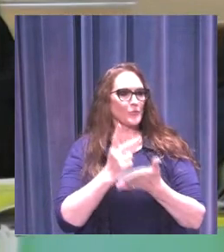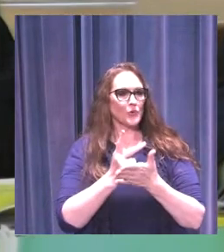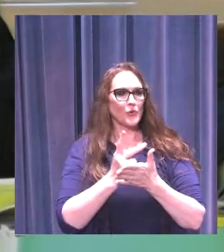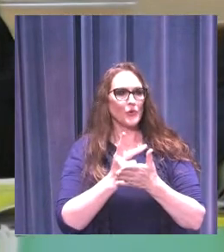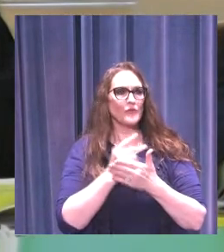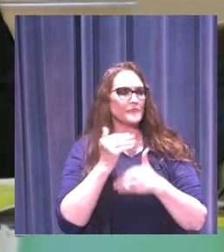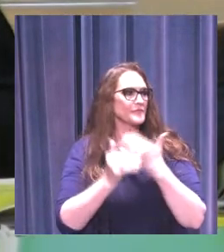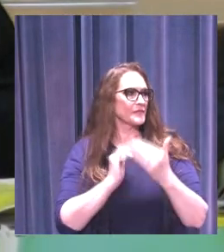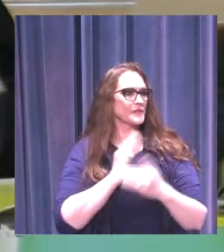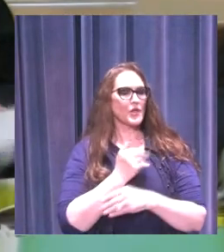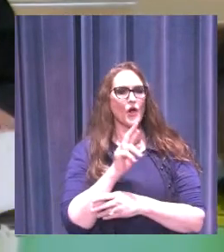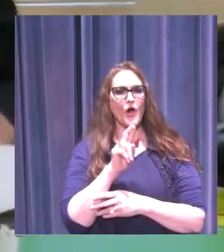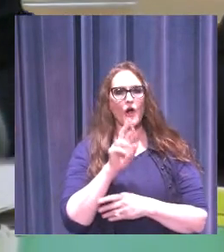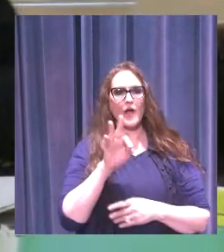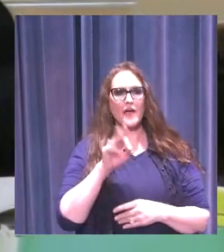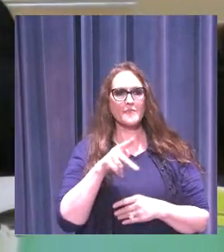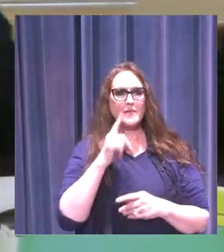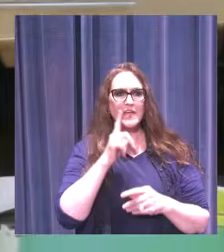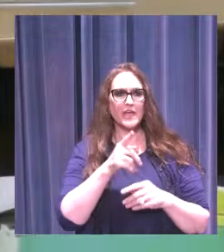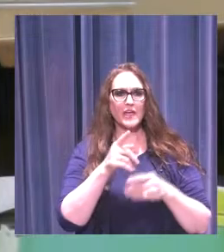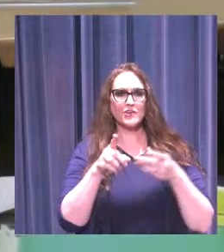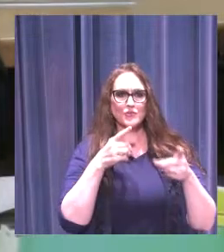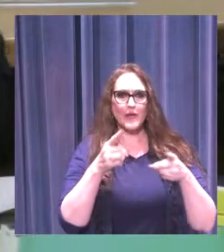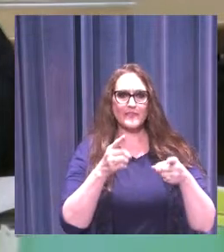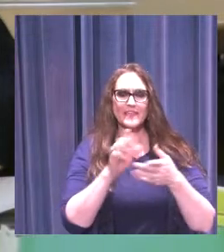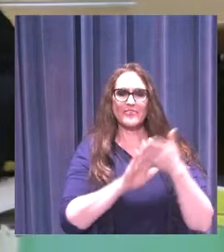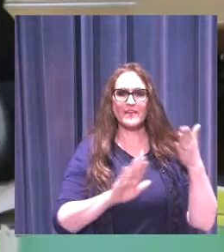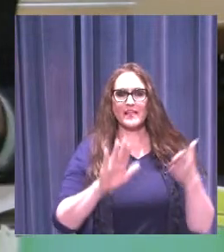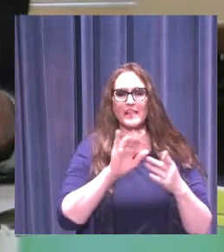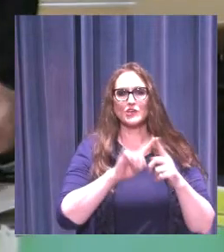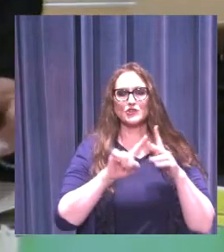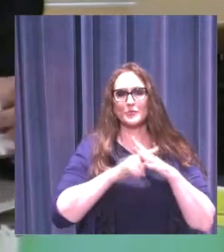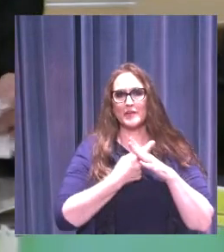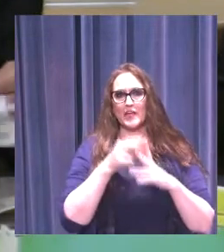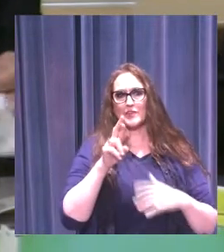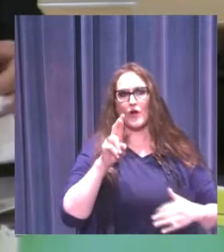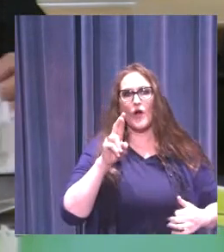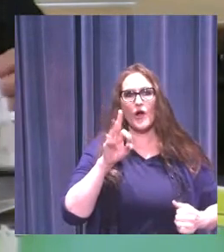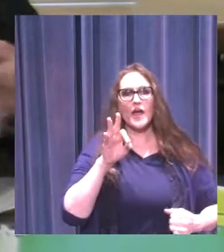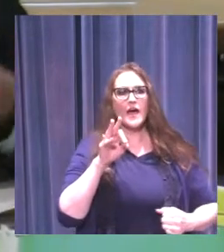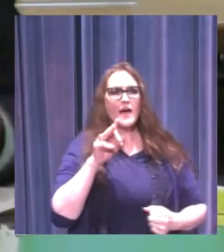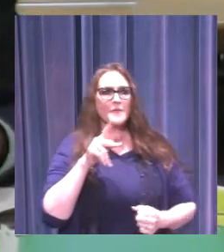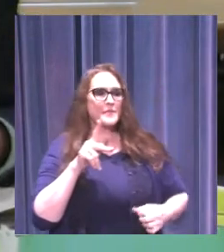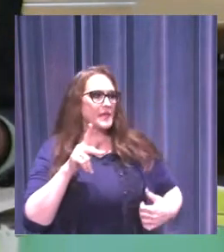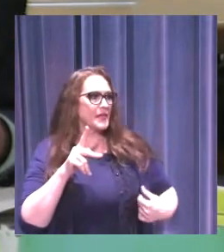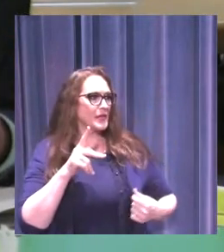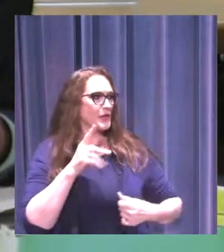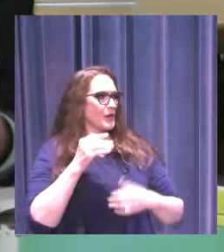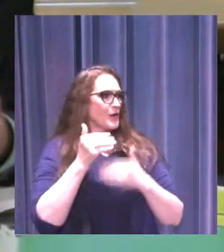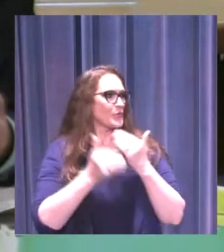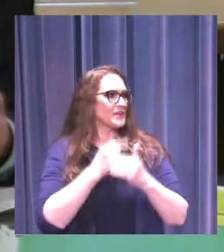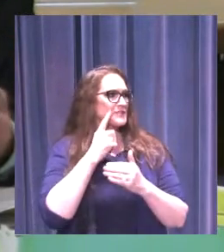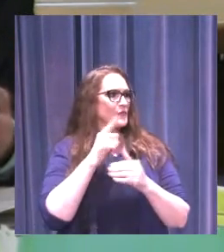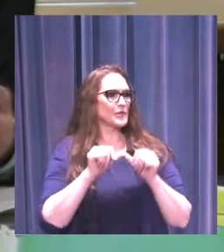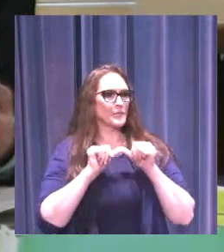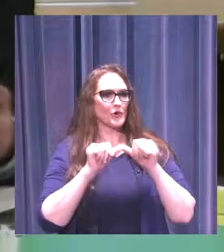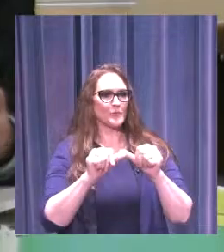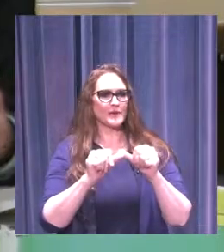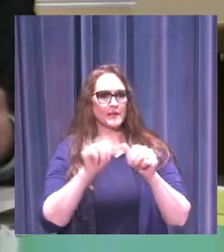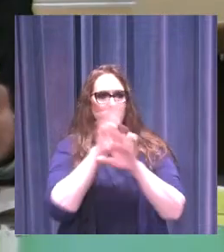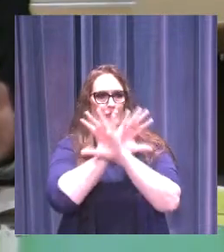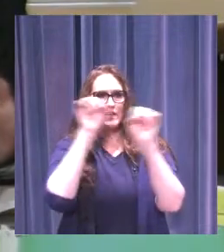the RFP, essentially directing the college to begin the RFP process for the permanent presidential search.